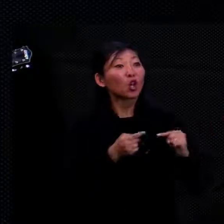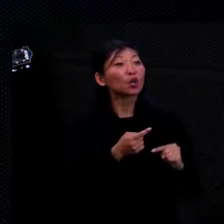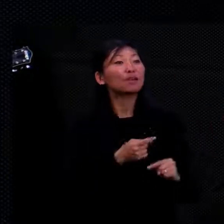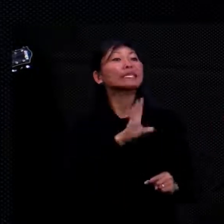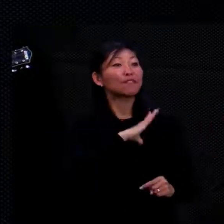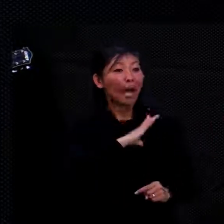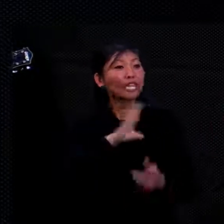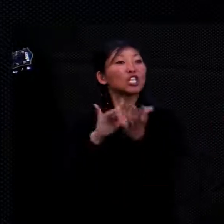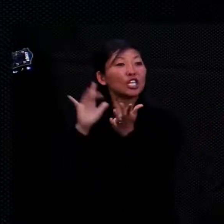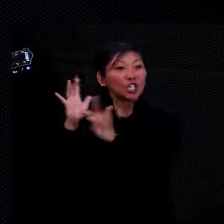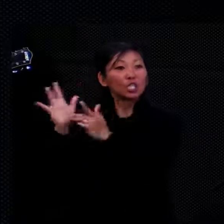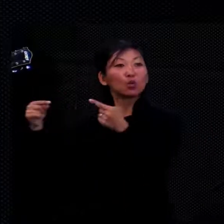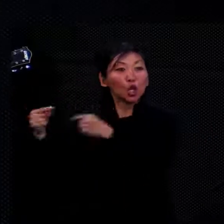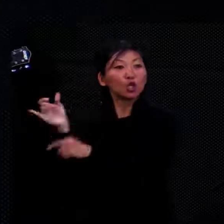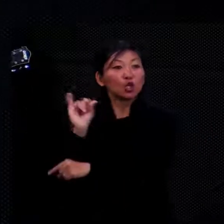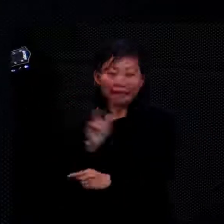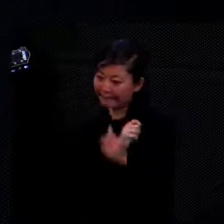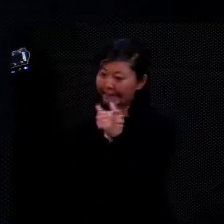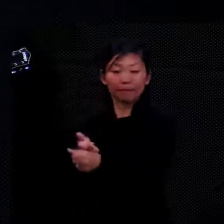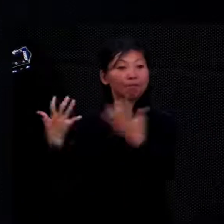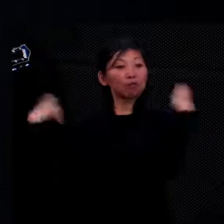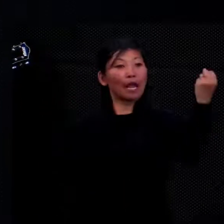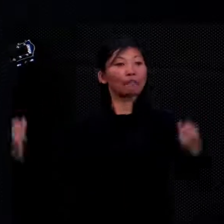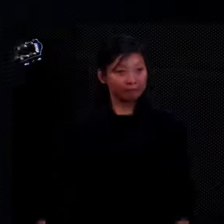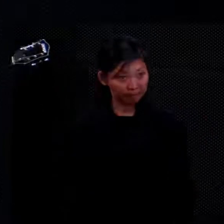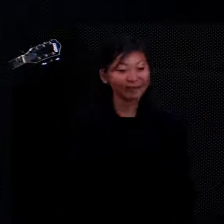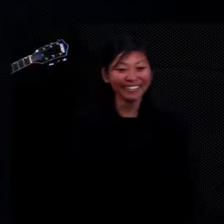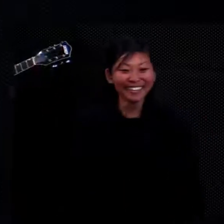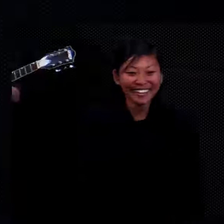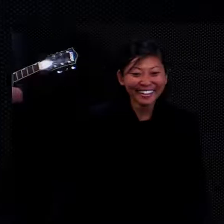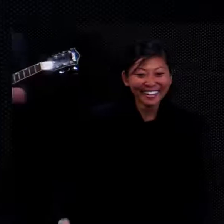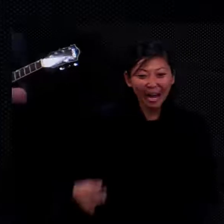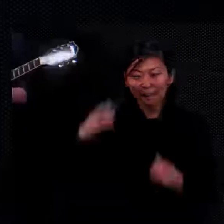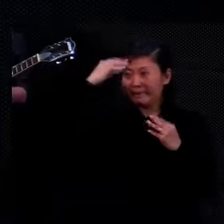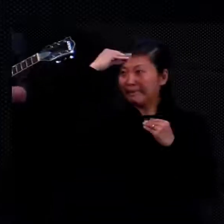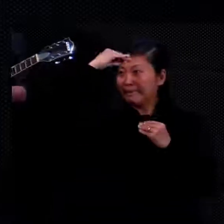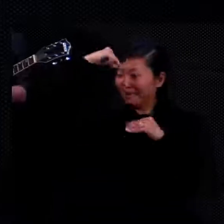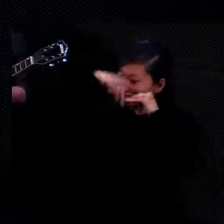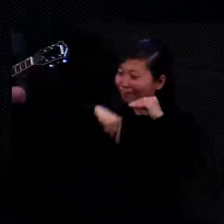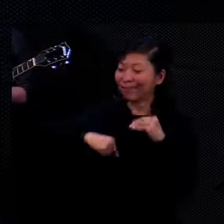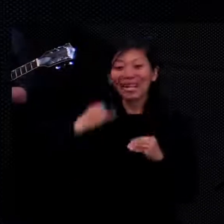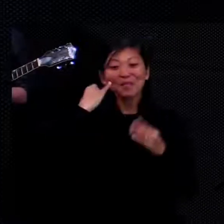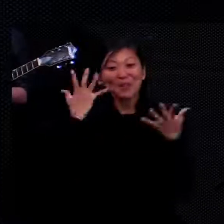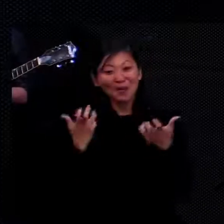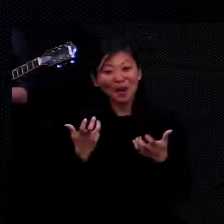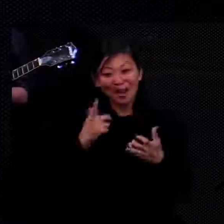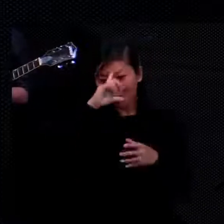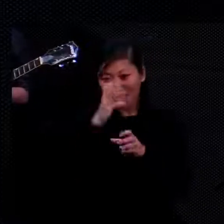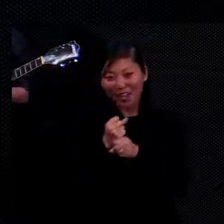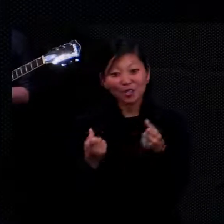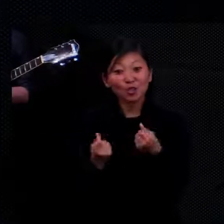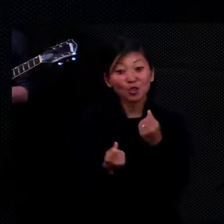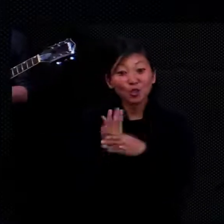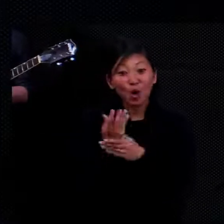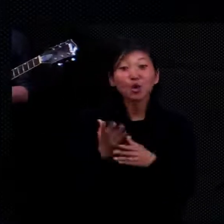I keep thinking about it. So if you want to grow deeper in your own faith, join the kids team.